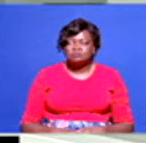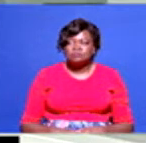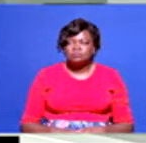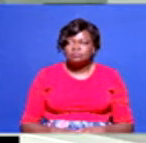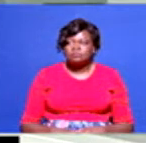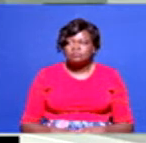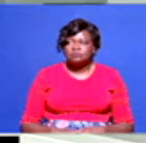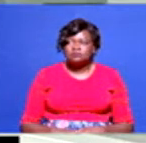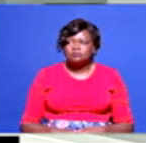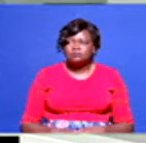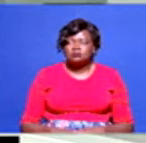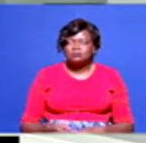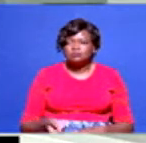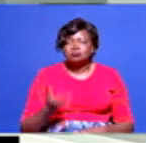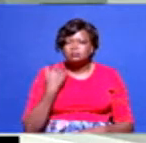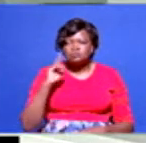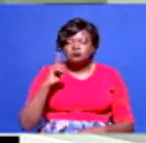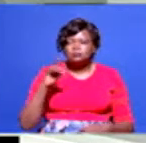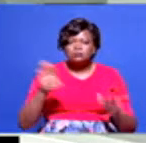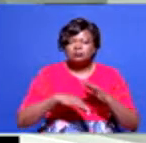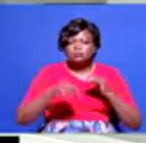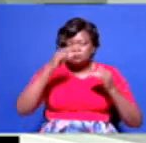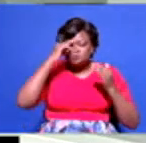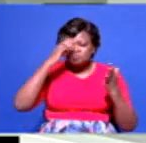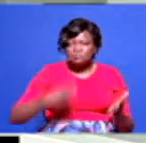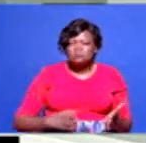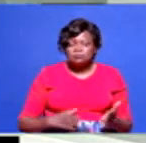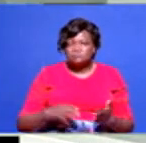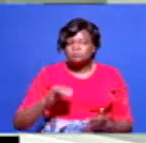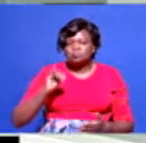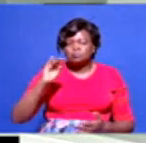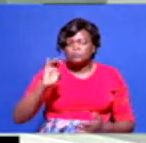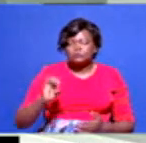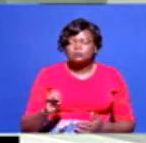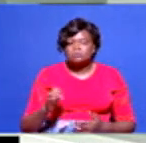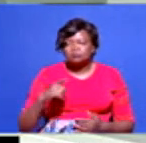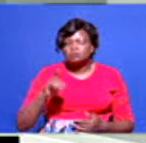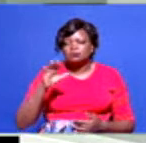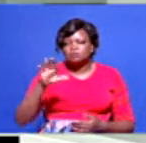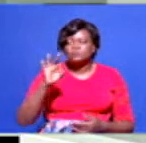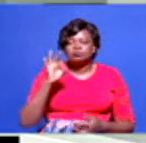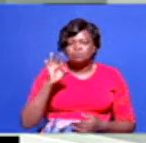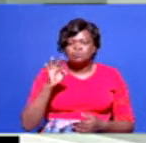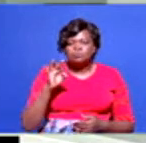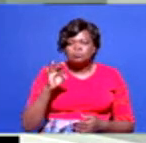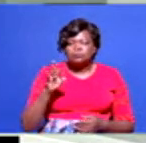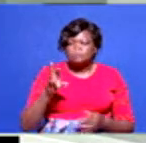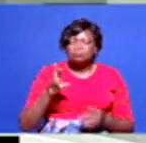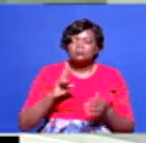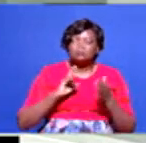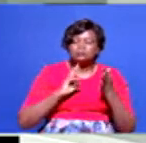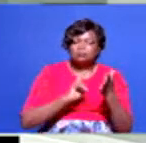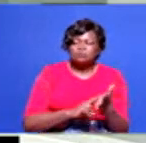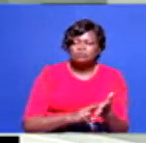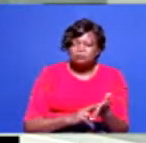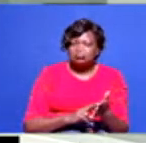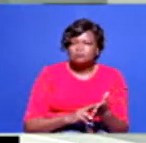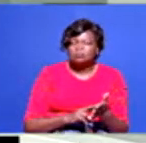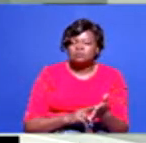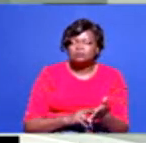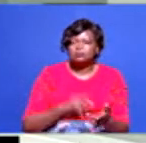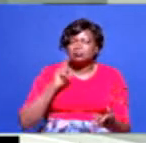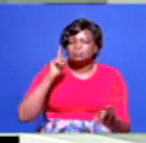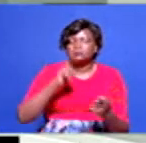Now, former Nairobi Deputy Governor Polycarp Igathe has been picked to fly the Azimio la Umoja One Kenya Coalition